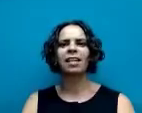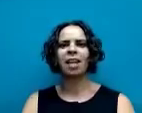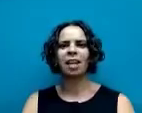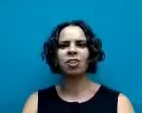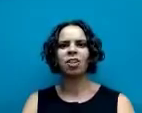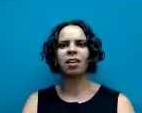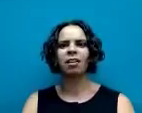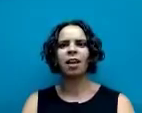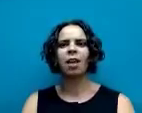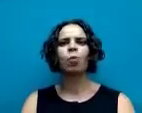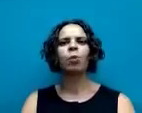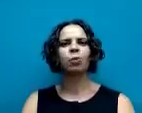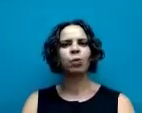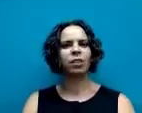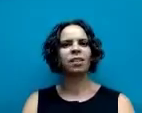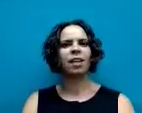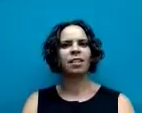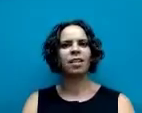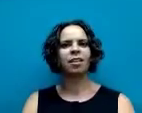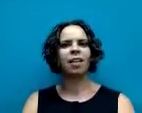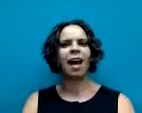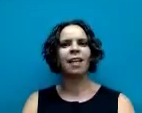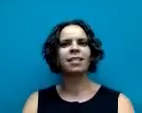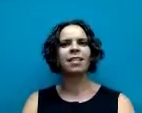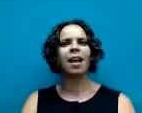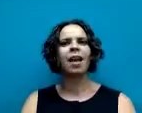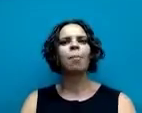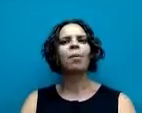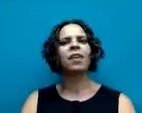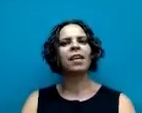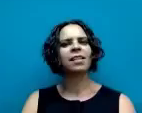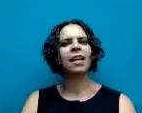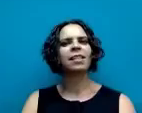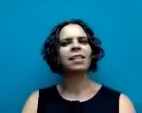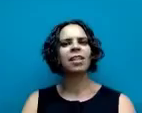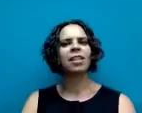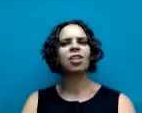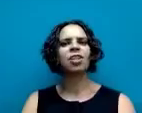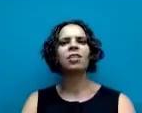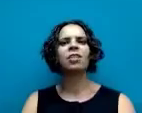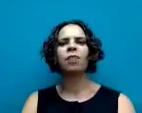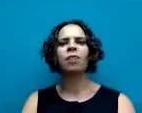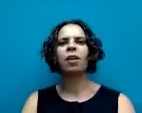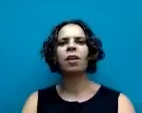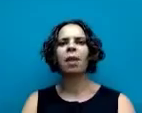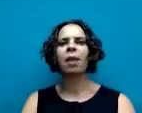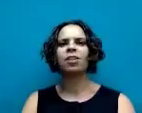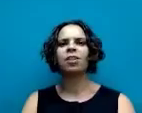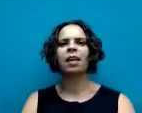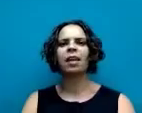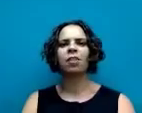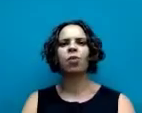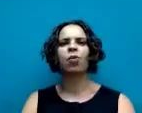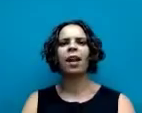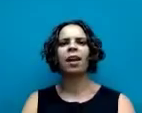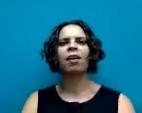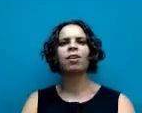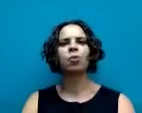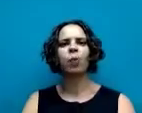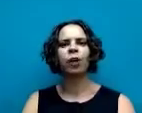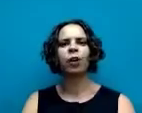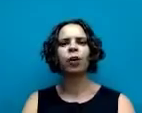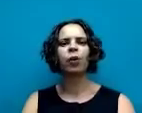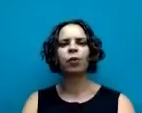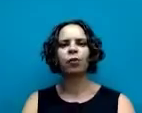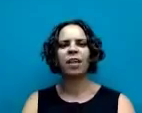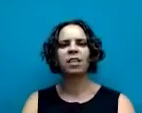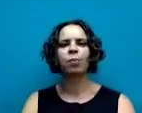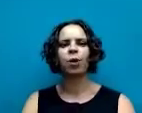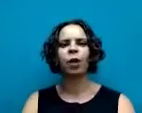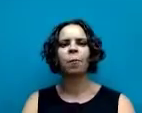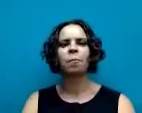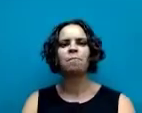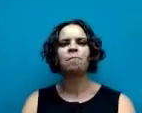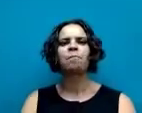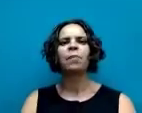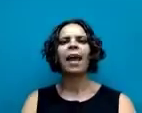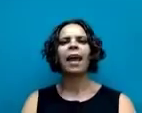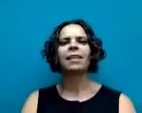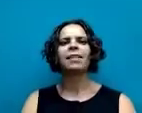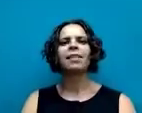in-text citation, which we'll discuss in class. But the in-text citation is very much like giving credit on Twitter or